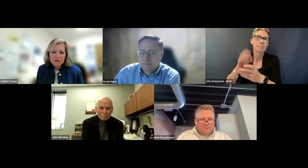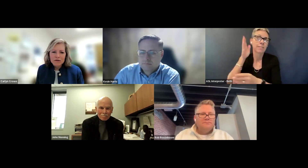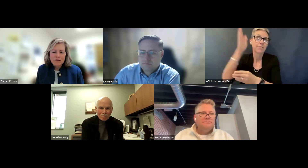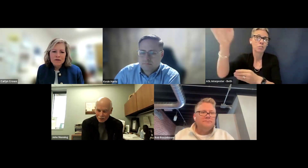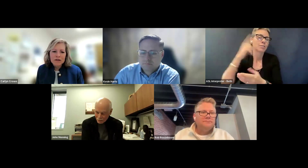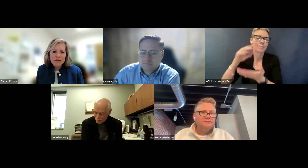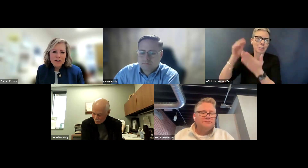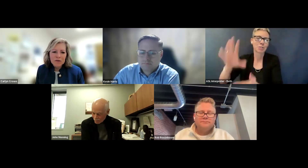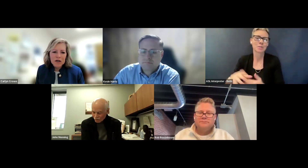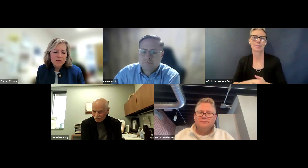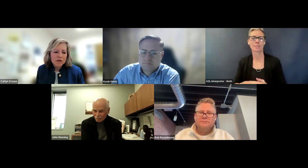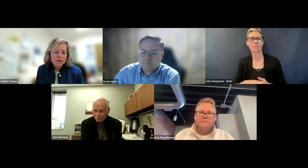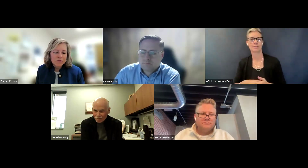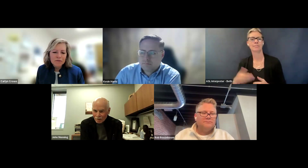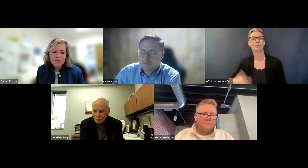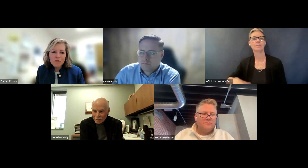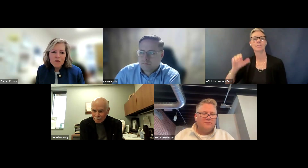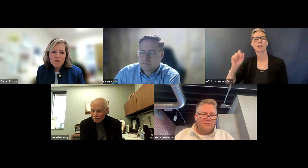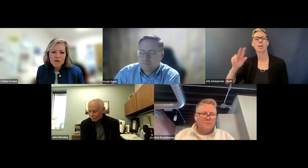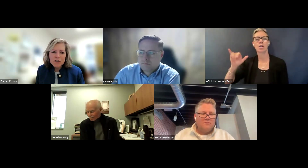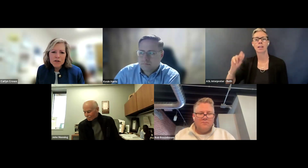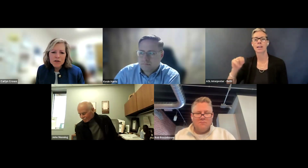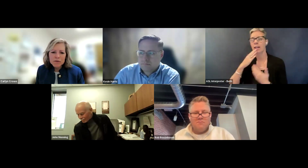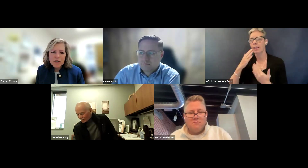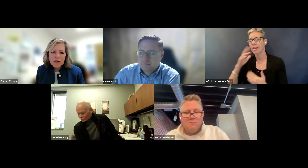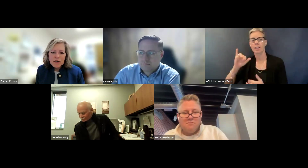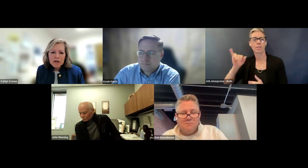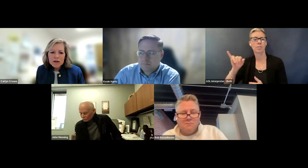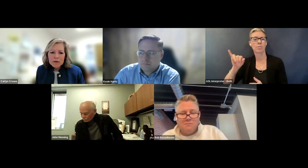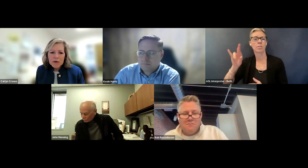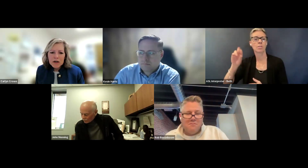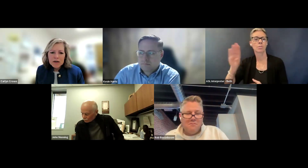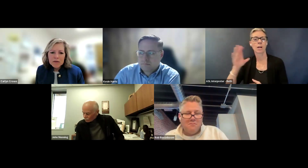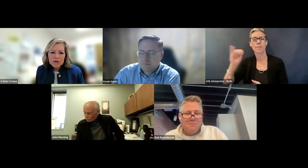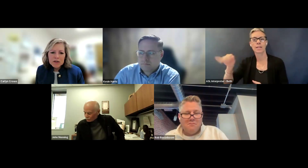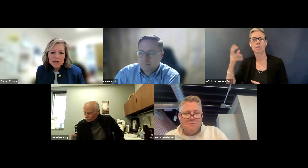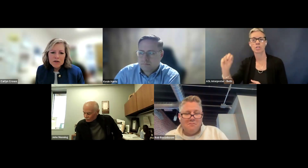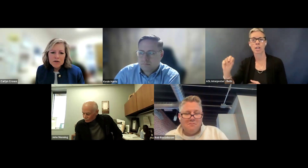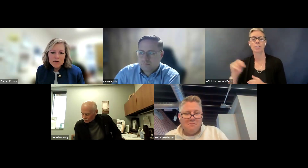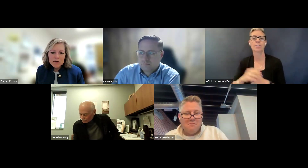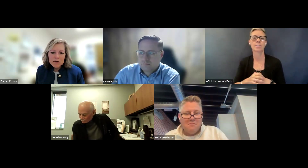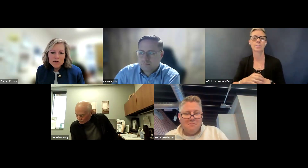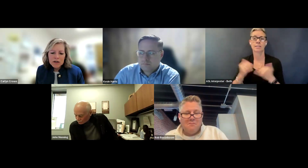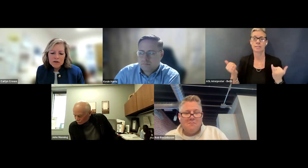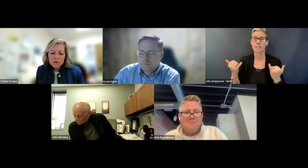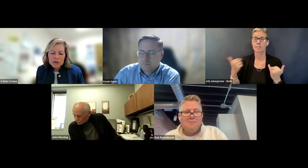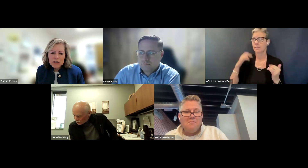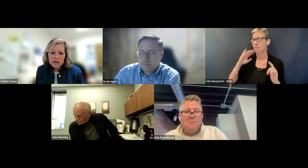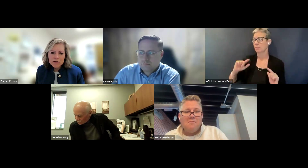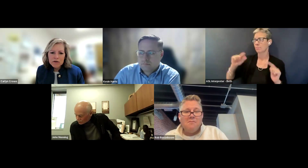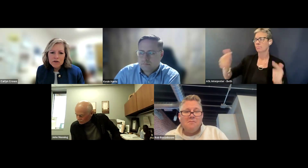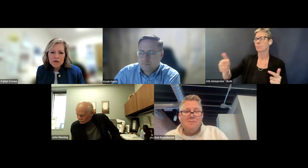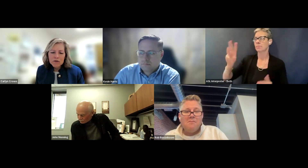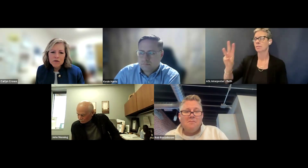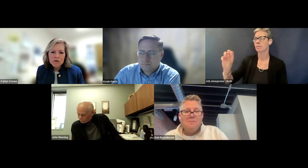Thank you, John. And thank you, Rob, too, for the introduction. I'm going to turn it over now to